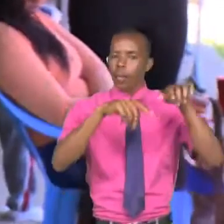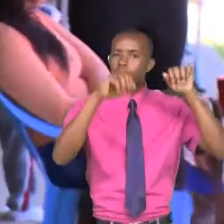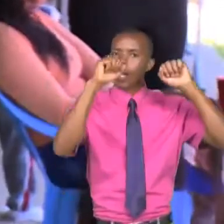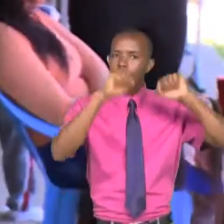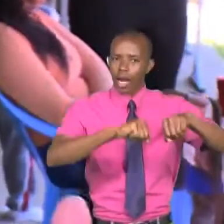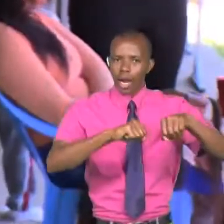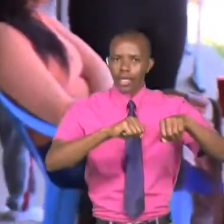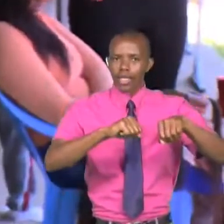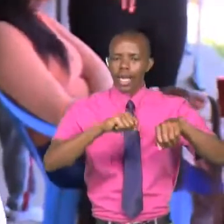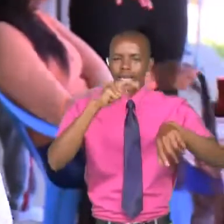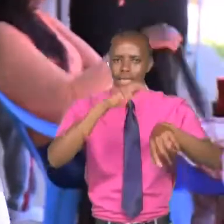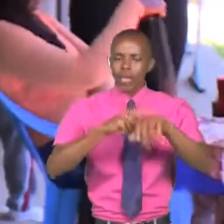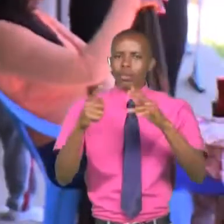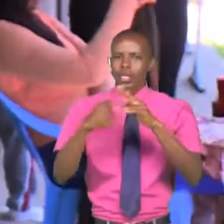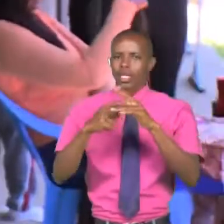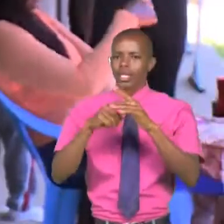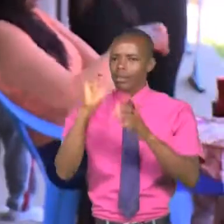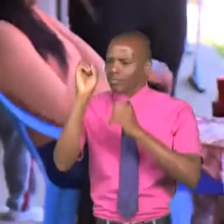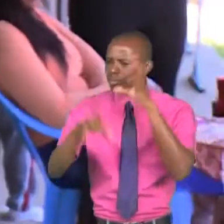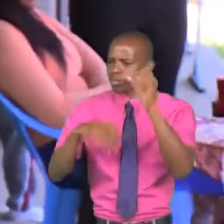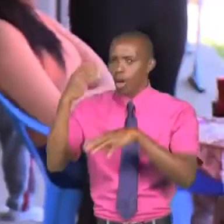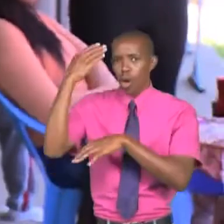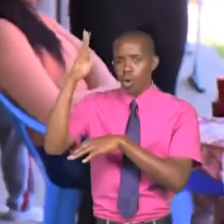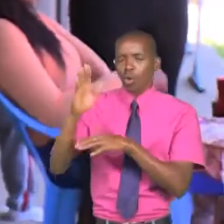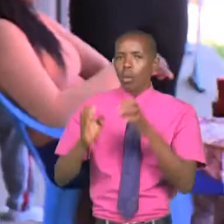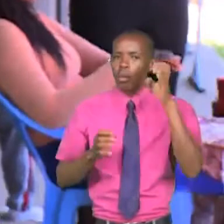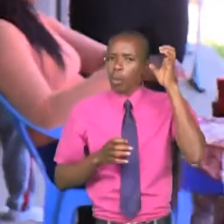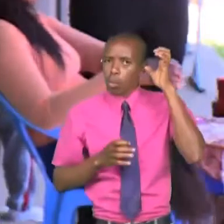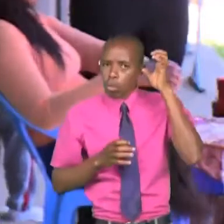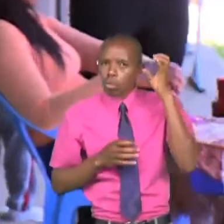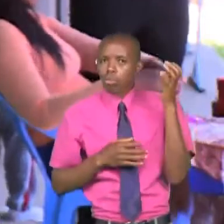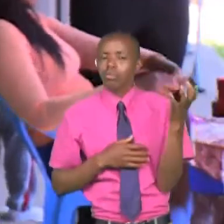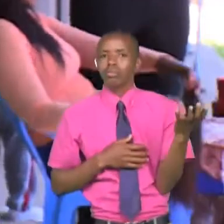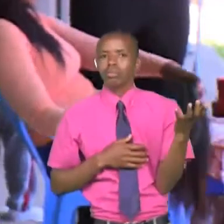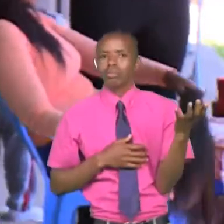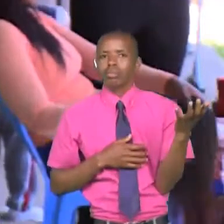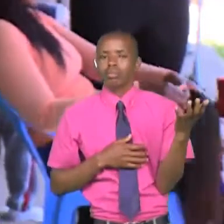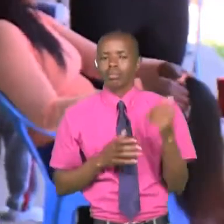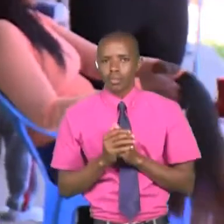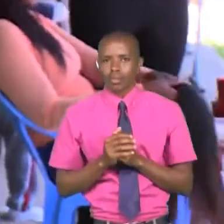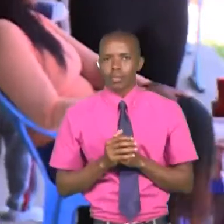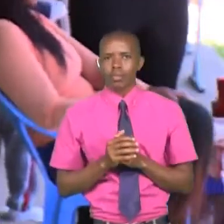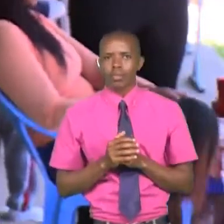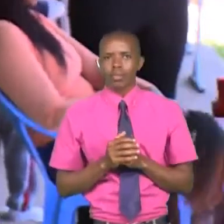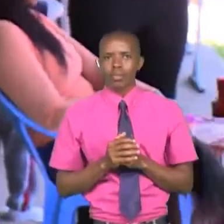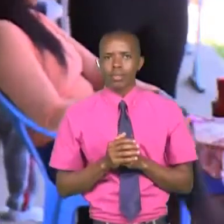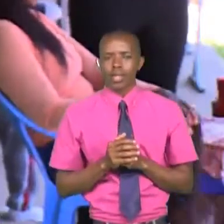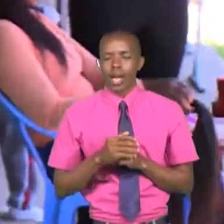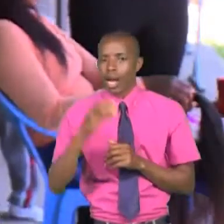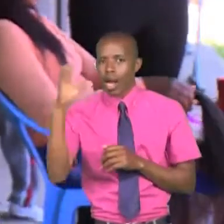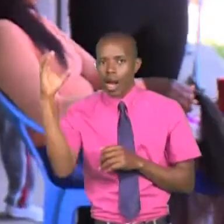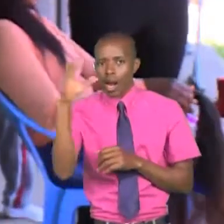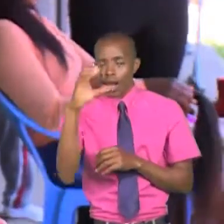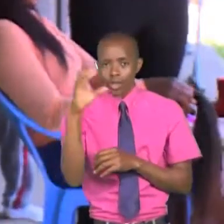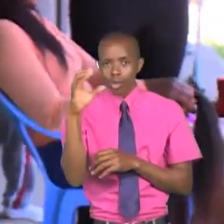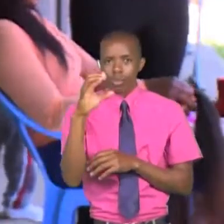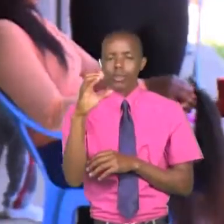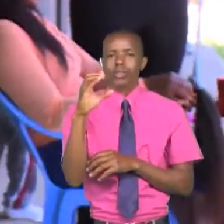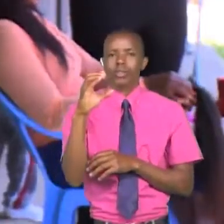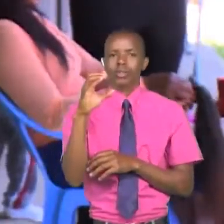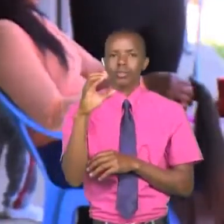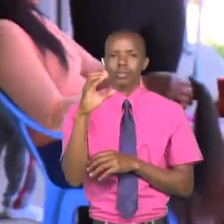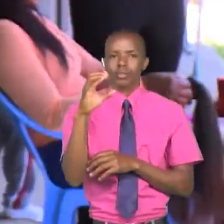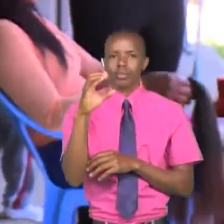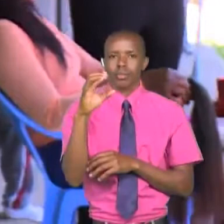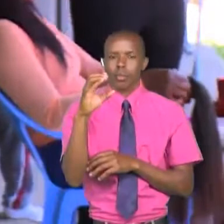akianza kumuongelesha hajui kama ni deaf, kwa hiyo customers akakuwa